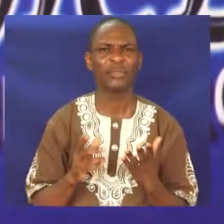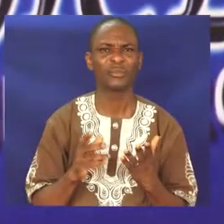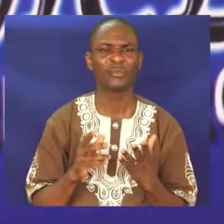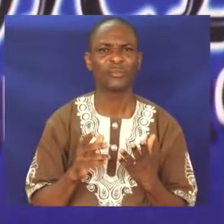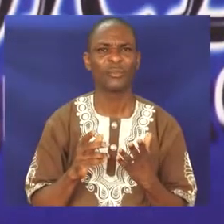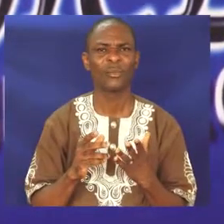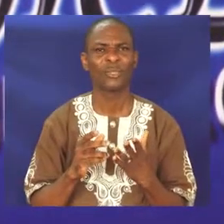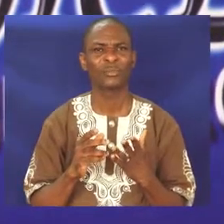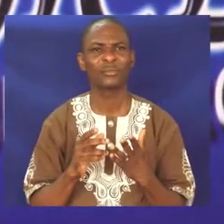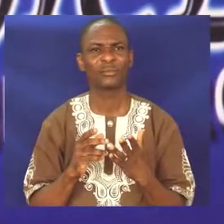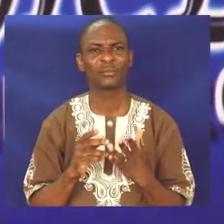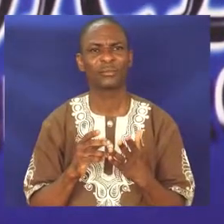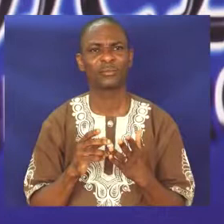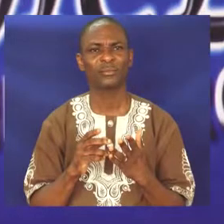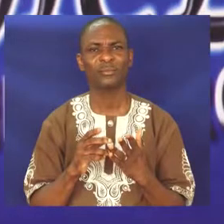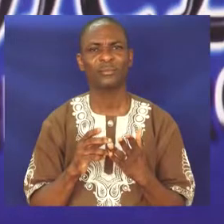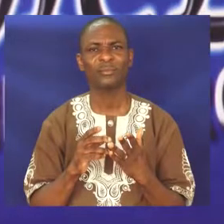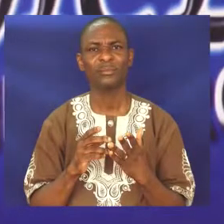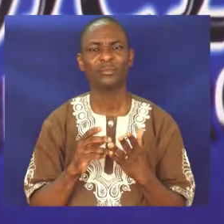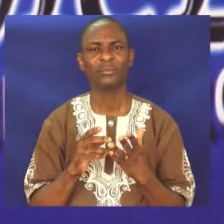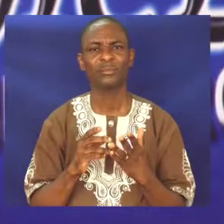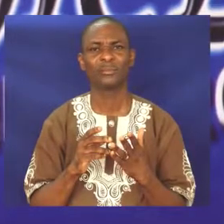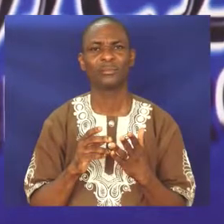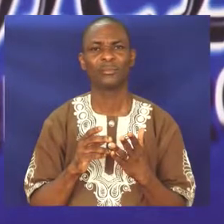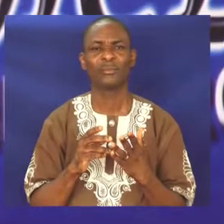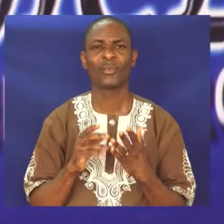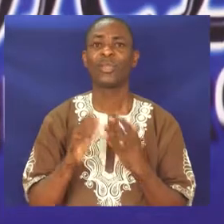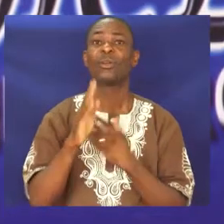se onyame mre ene ye emrepa